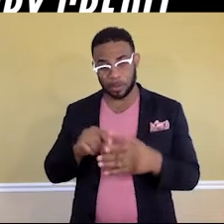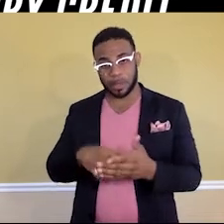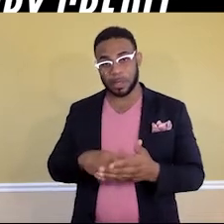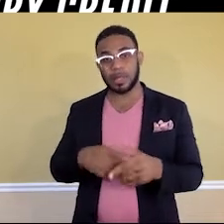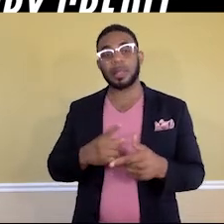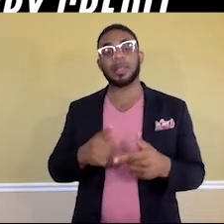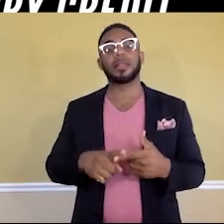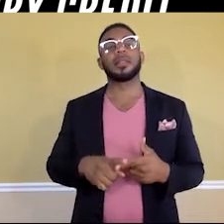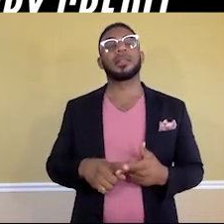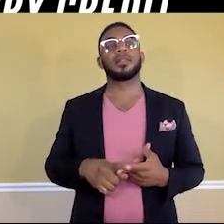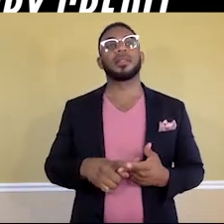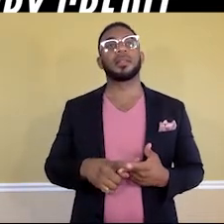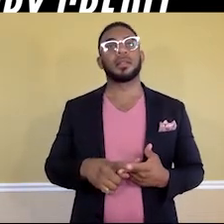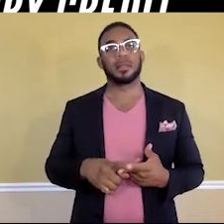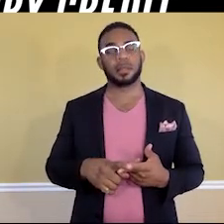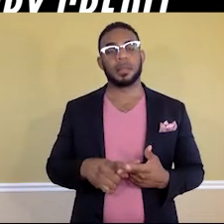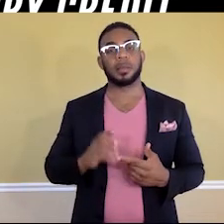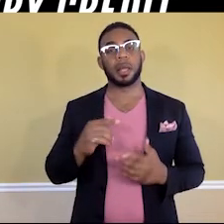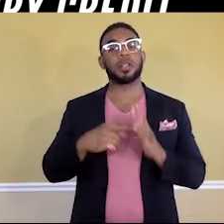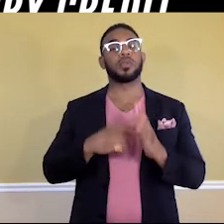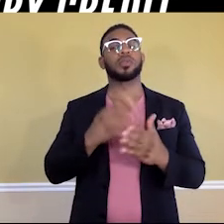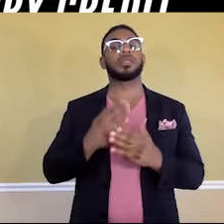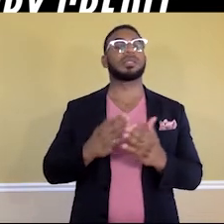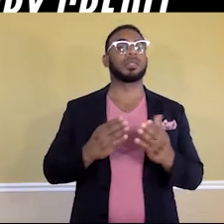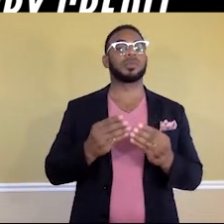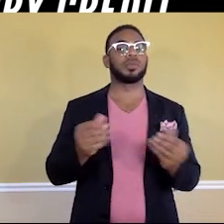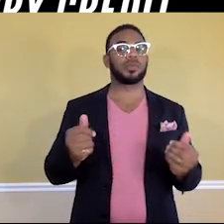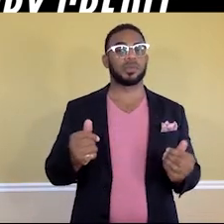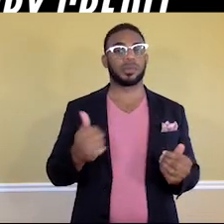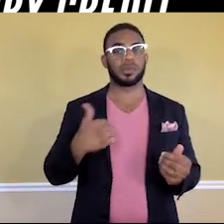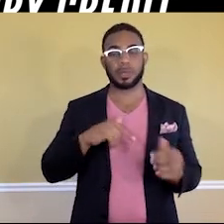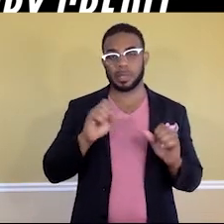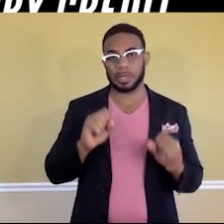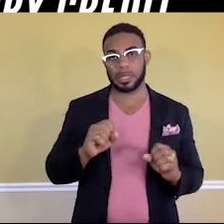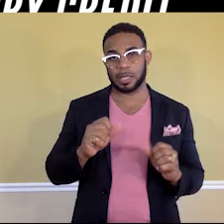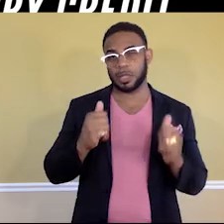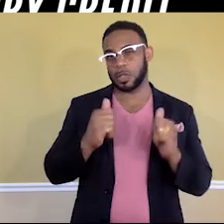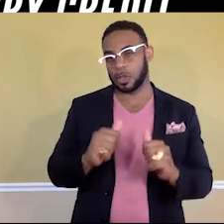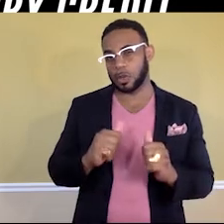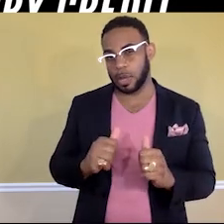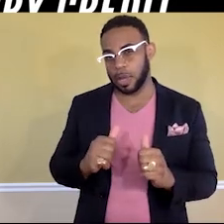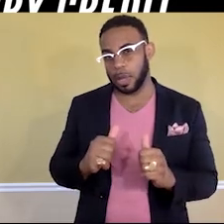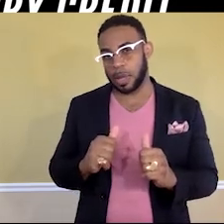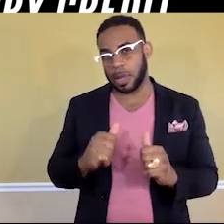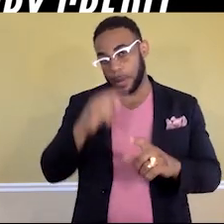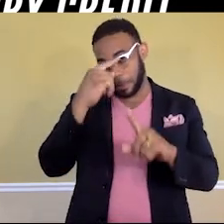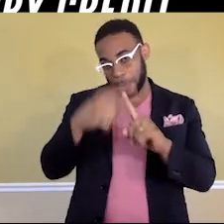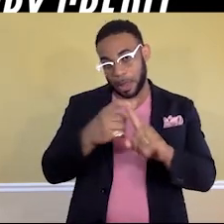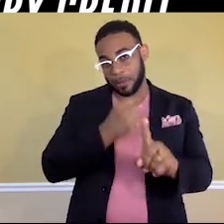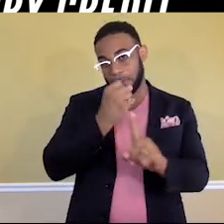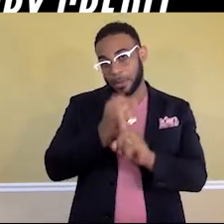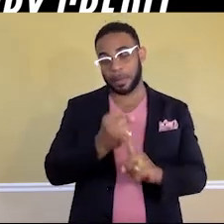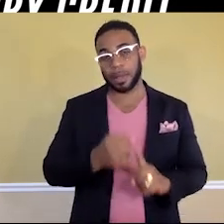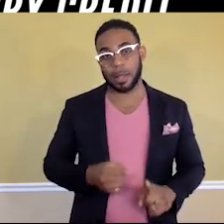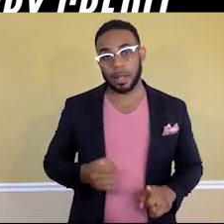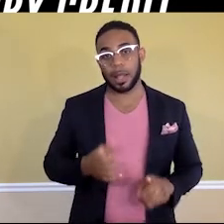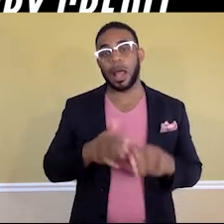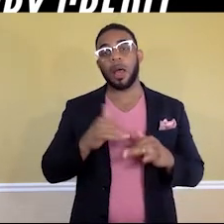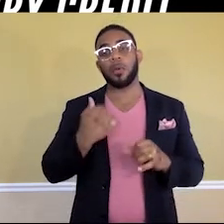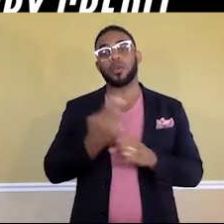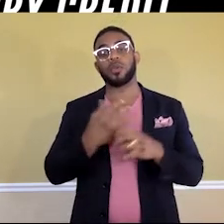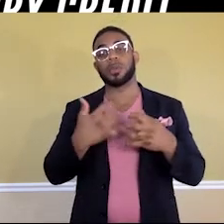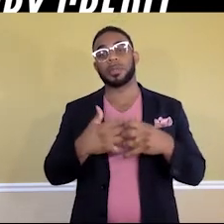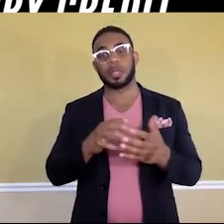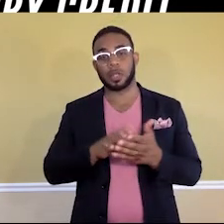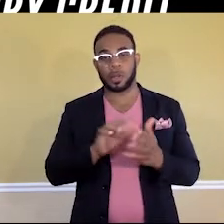and then by showing some solutions, we can try and positively impact the way we use